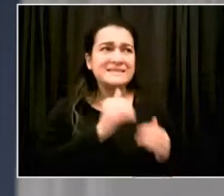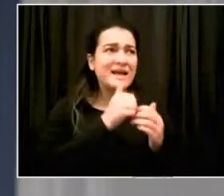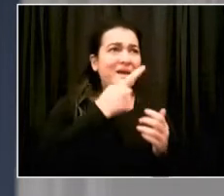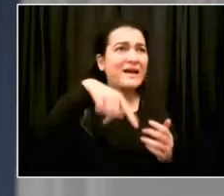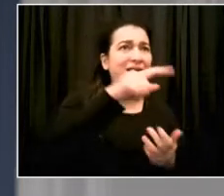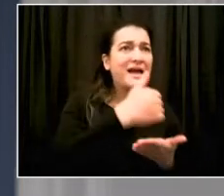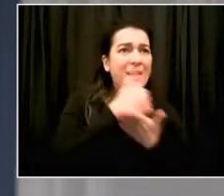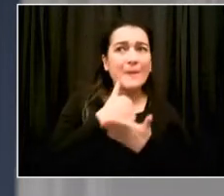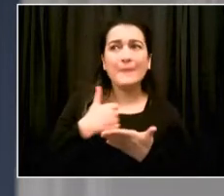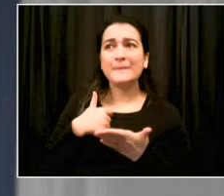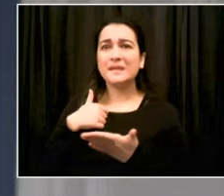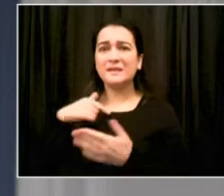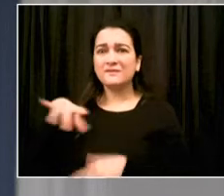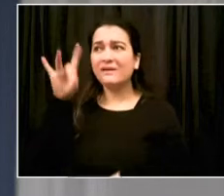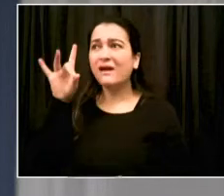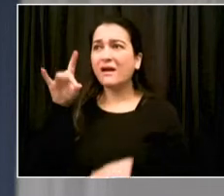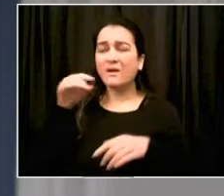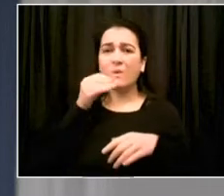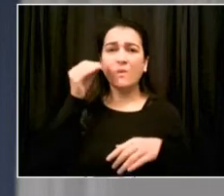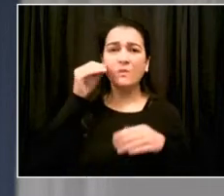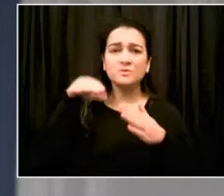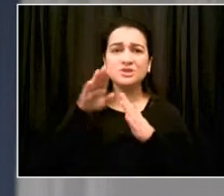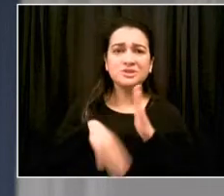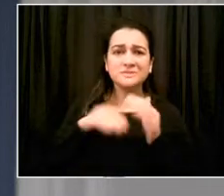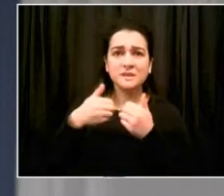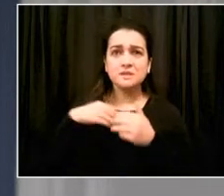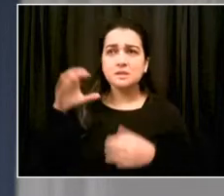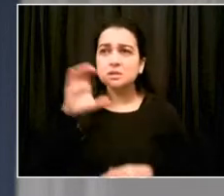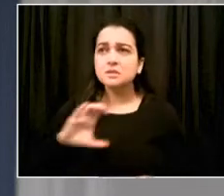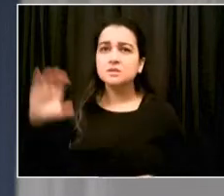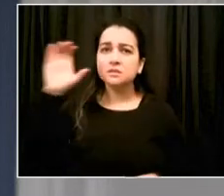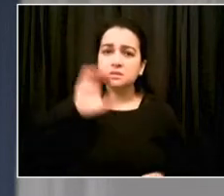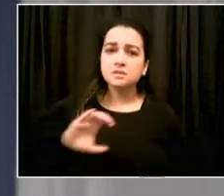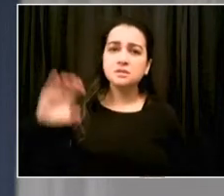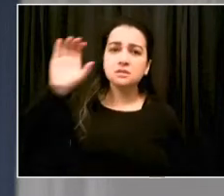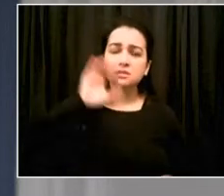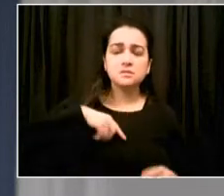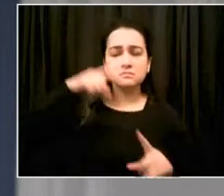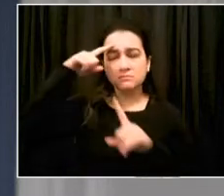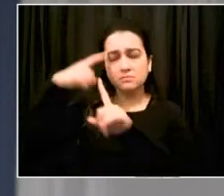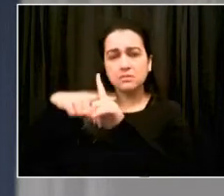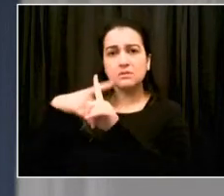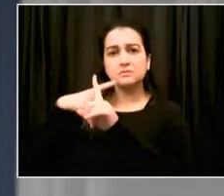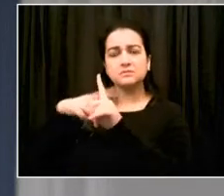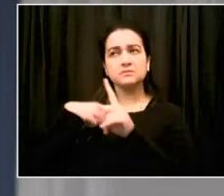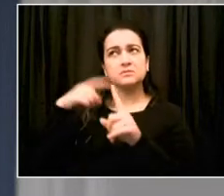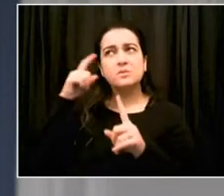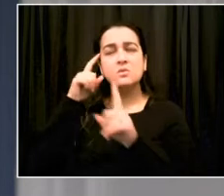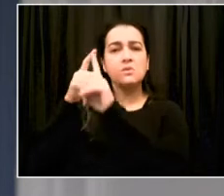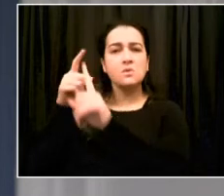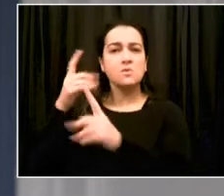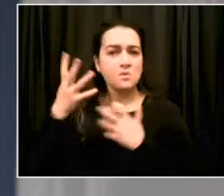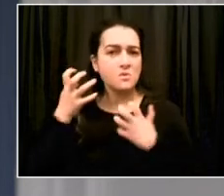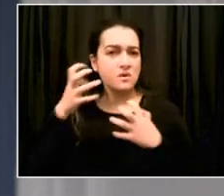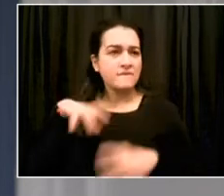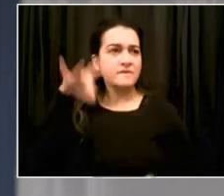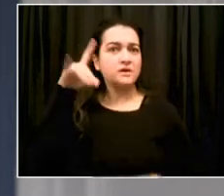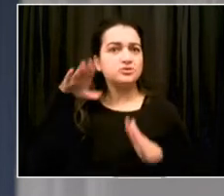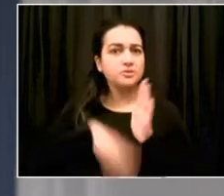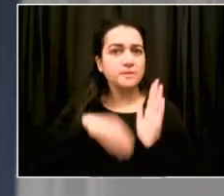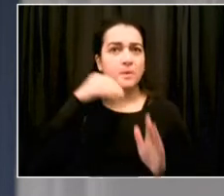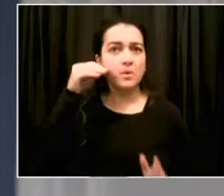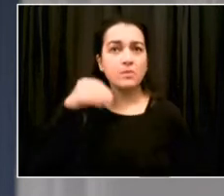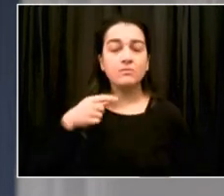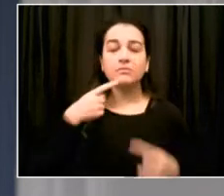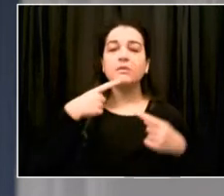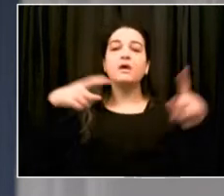Connect. And you know what? It worked. In 2020, we moved in a brand new affordable apartment in